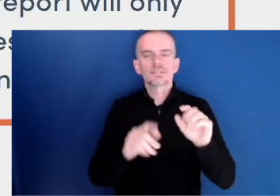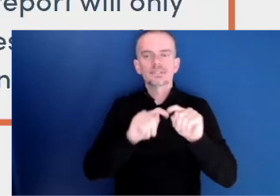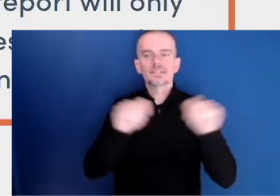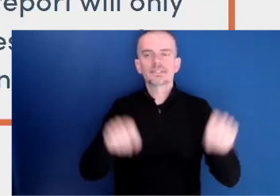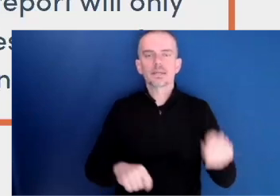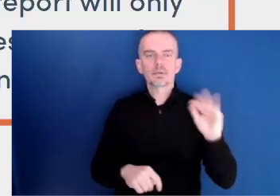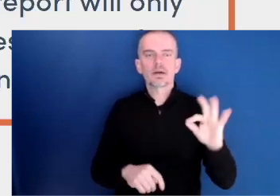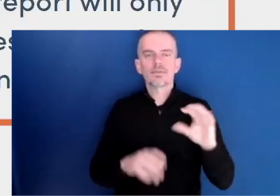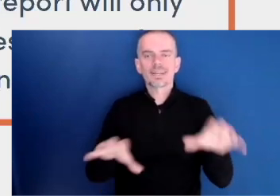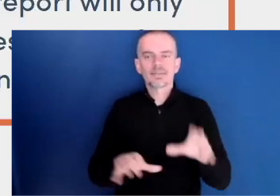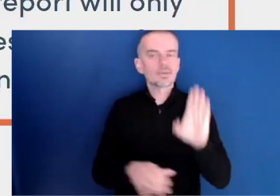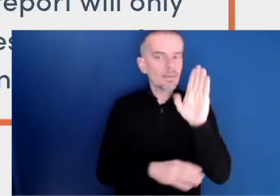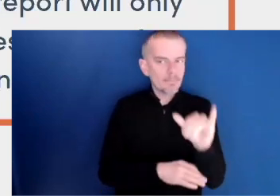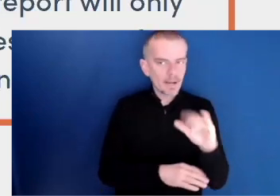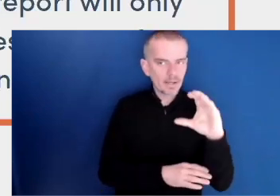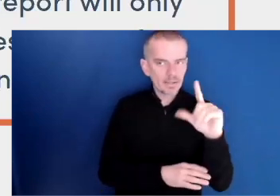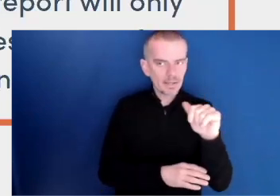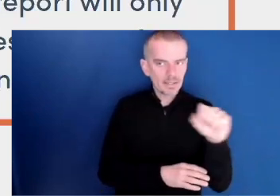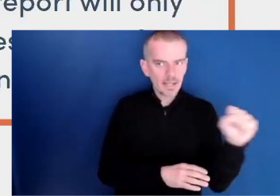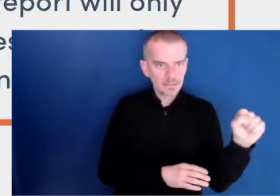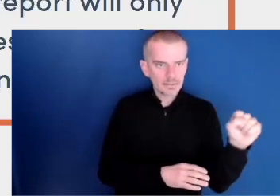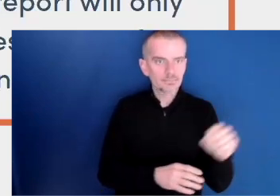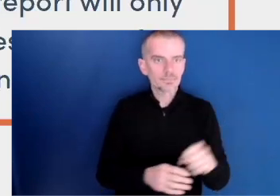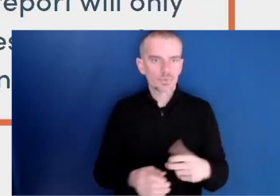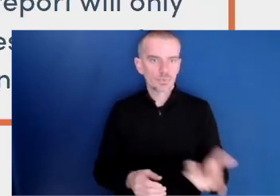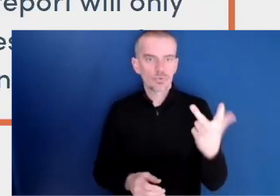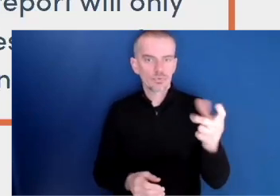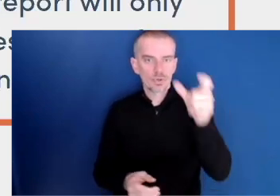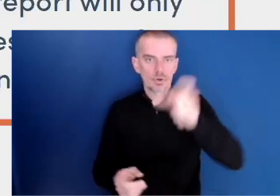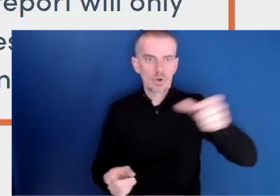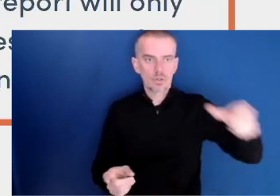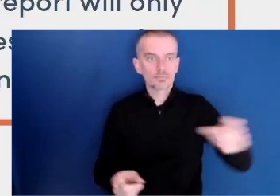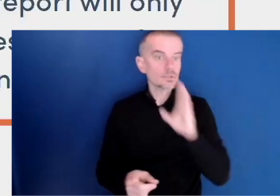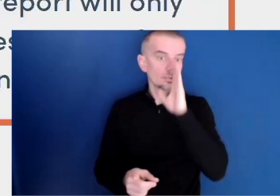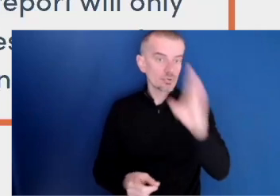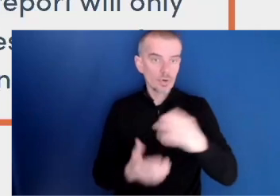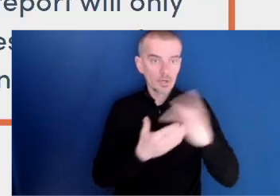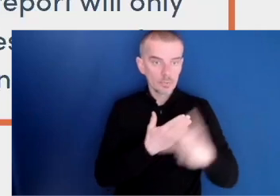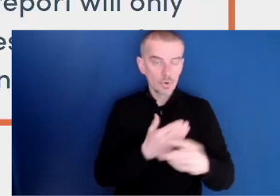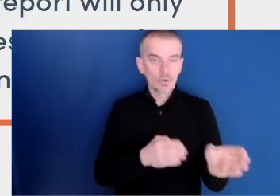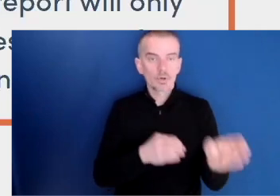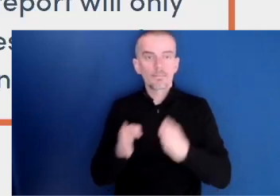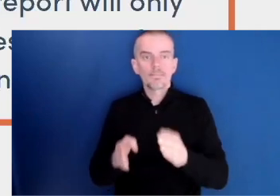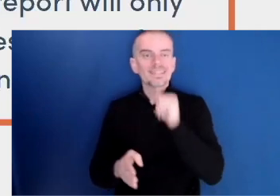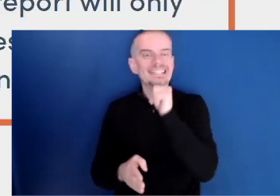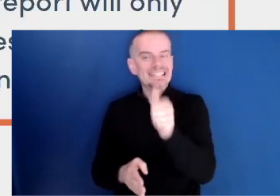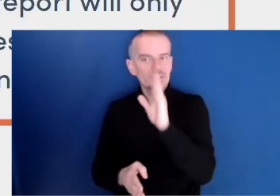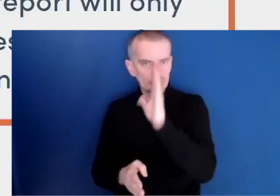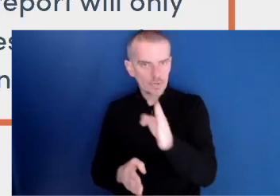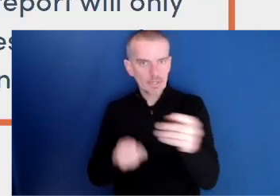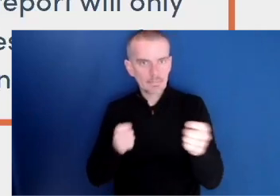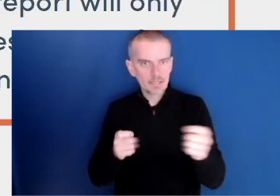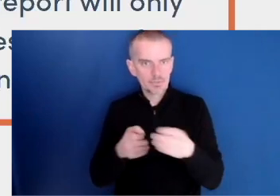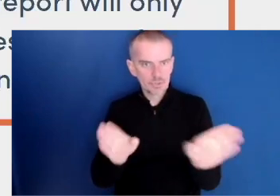see, there are the three columns here are direct program, indirect management in general, and indirect fundraising. And